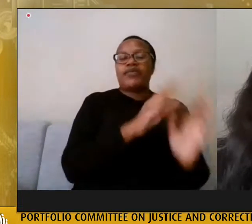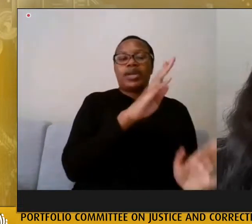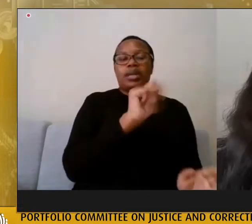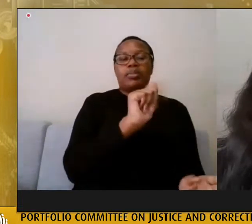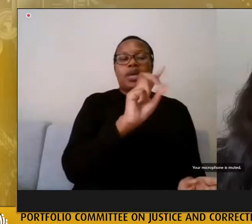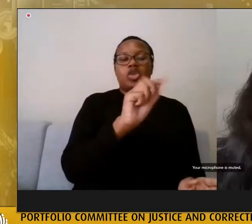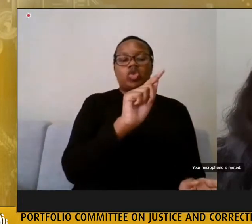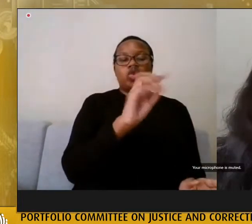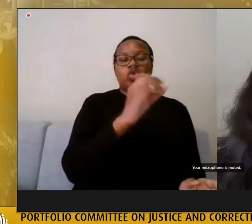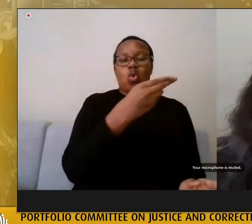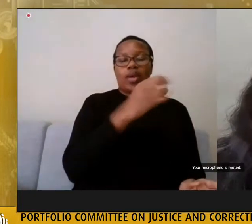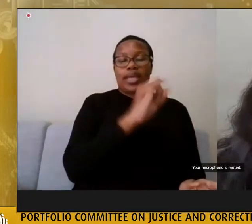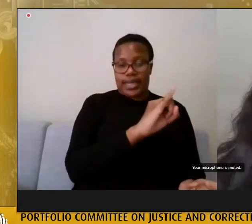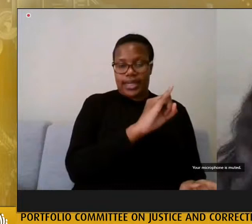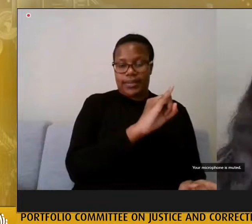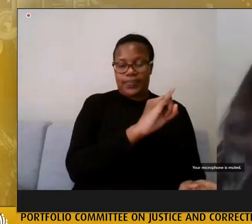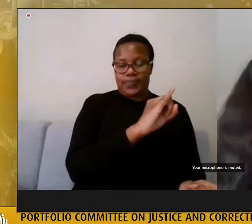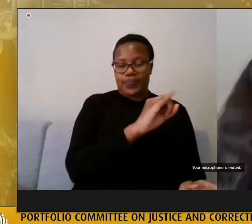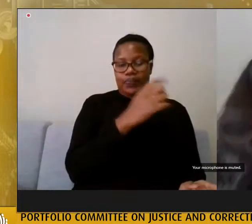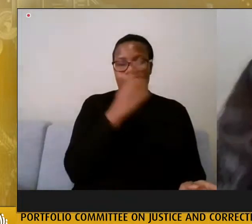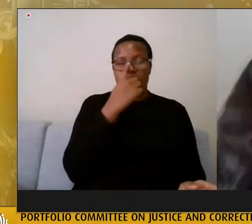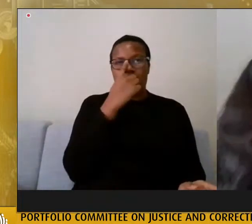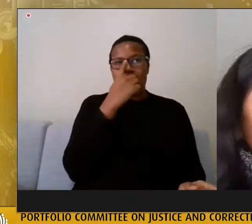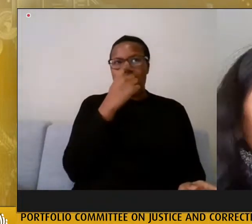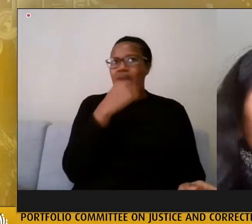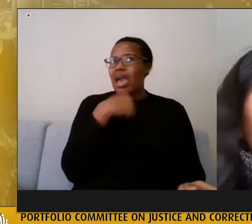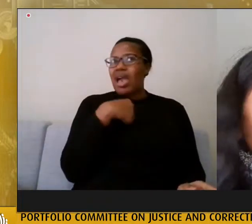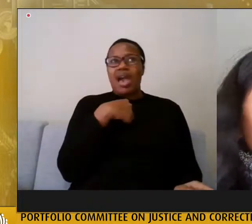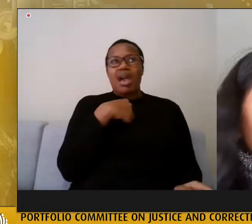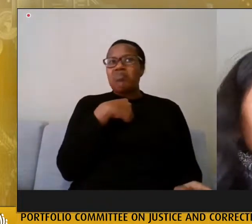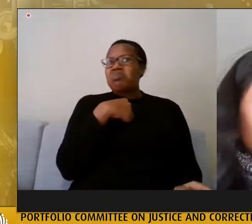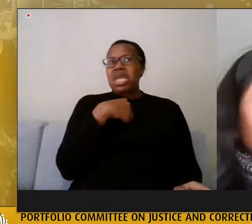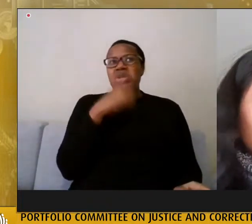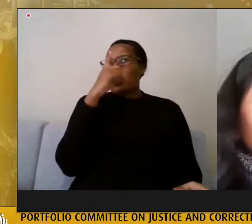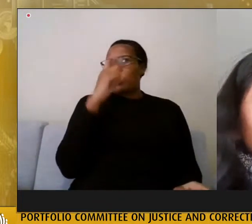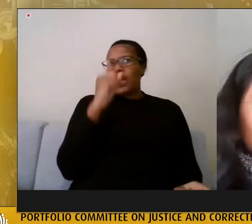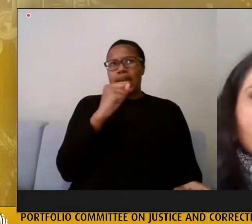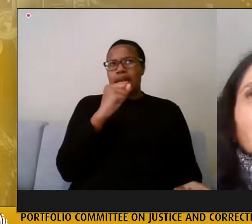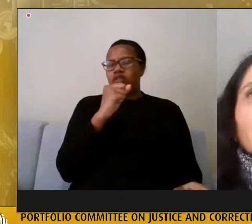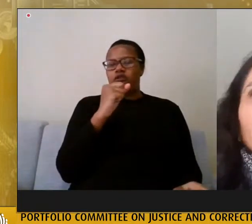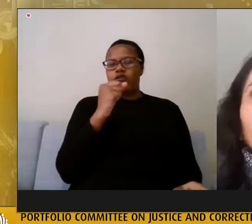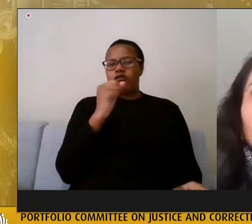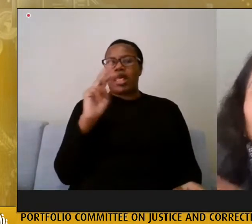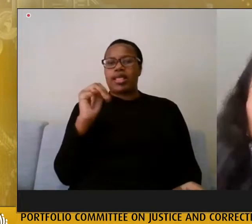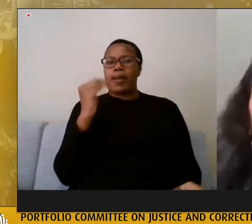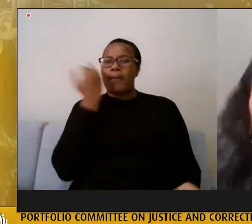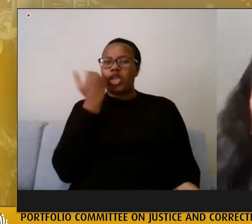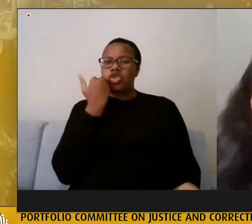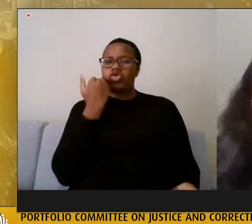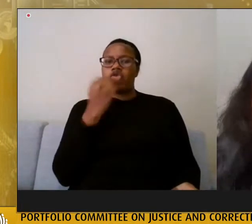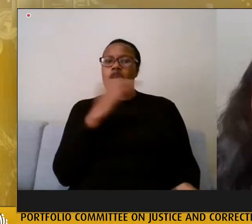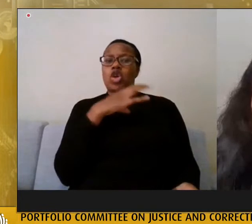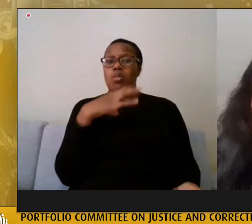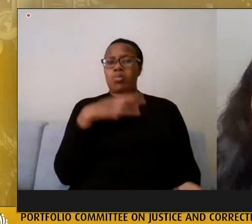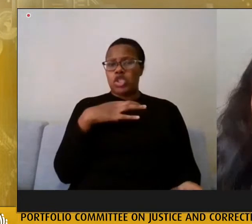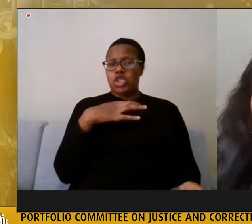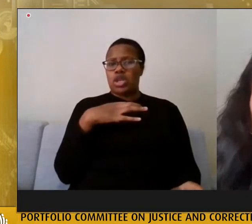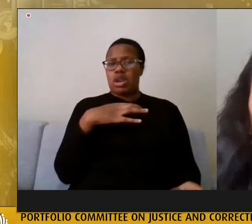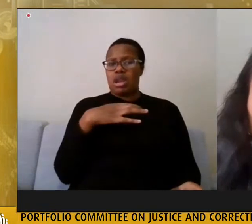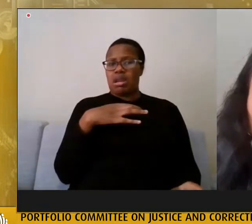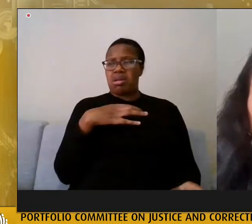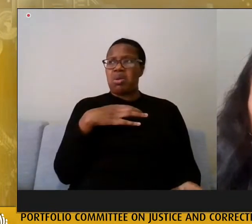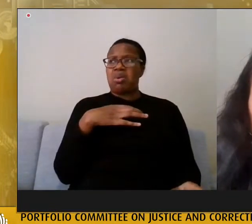NDPP. I don't believe that the Magistrates Commission would be averse to